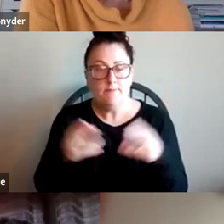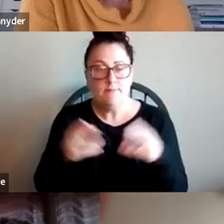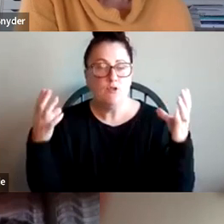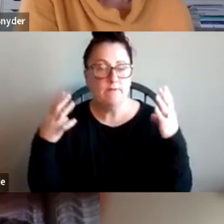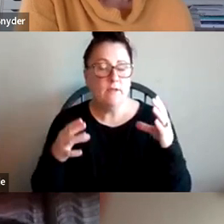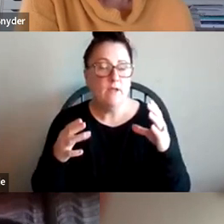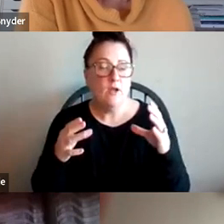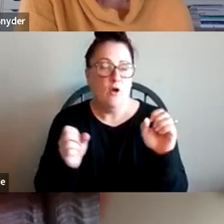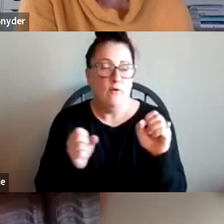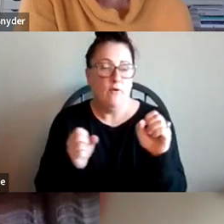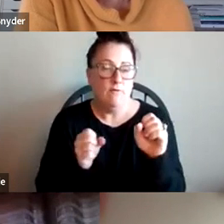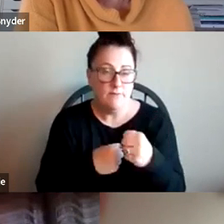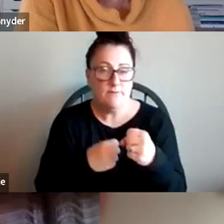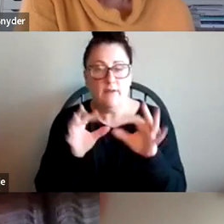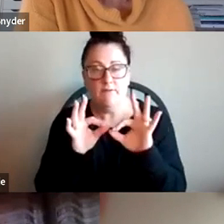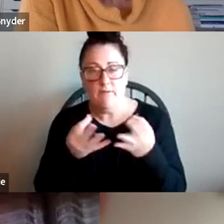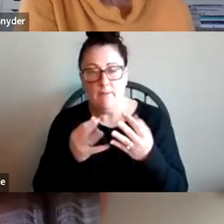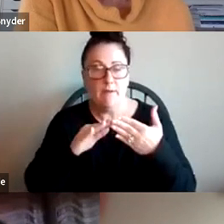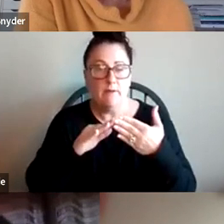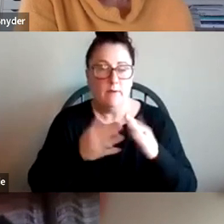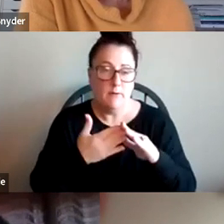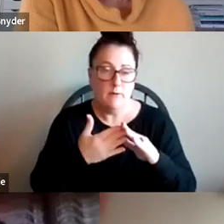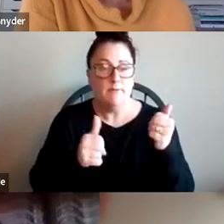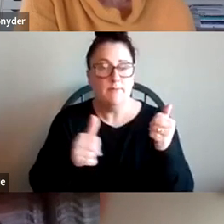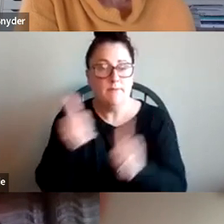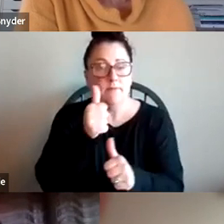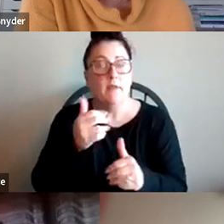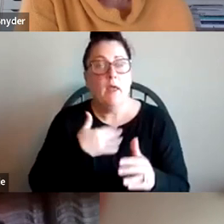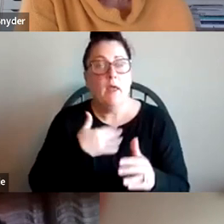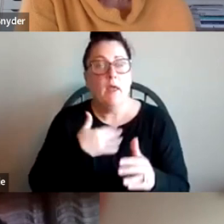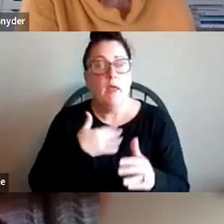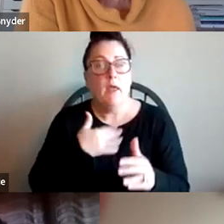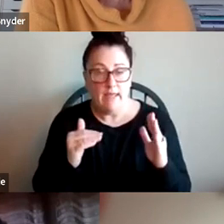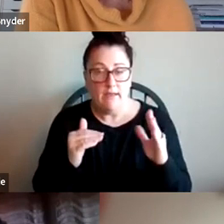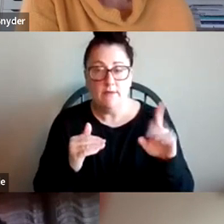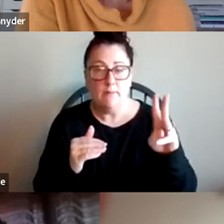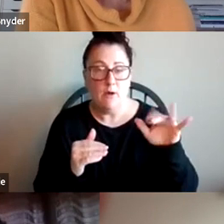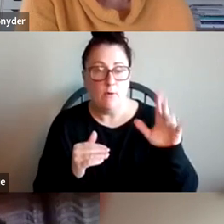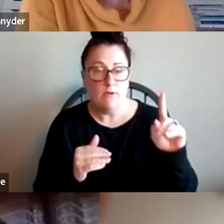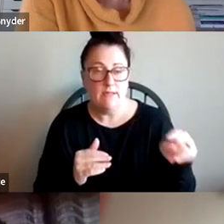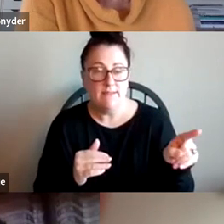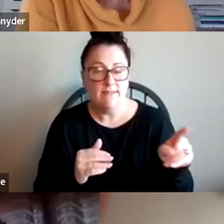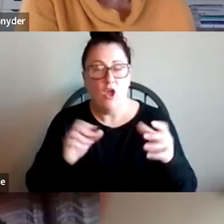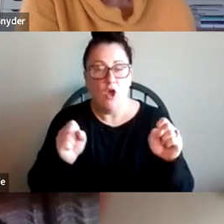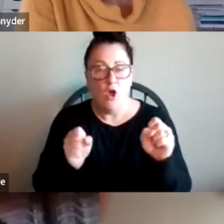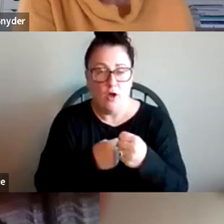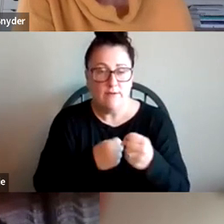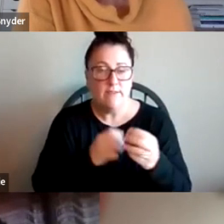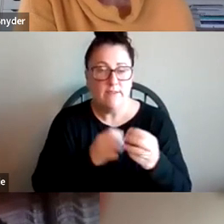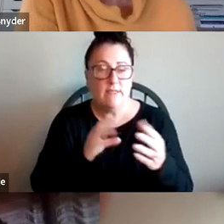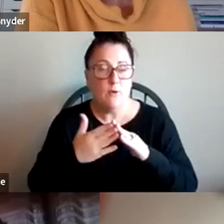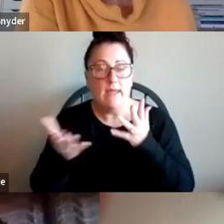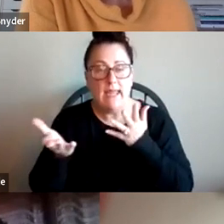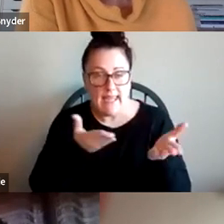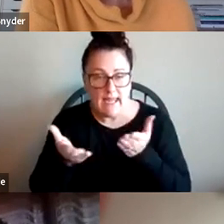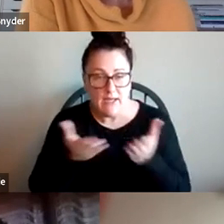Office of Family and Community Advancement. My colleague, Miriam Ortiz from the Office of Community Engagement, will